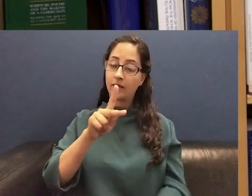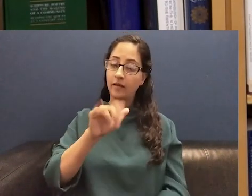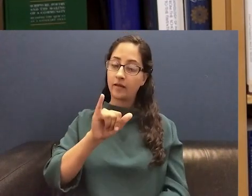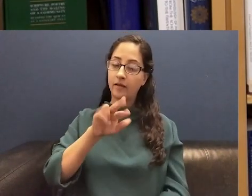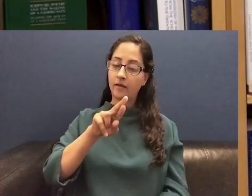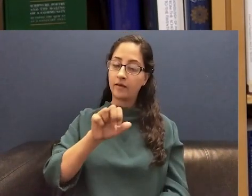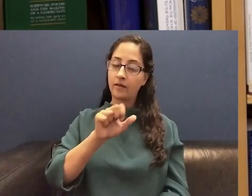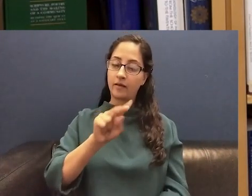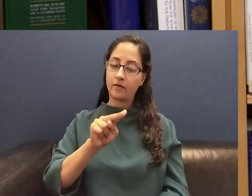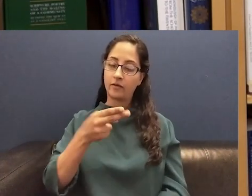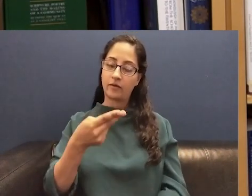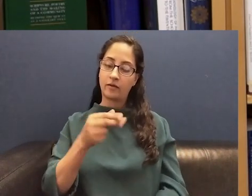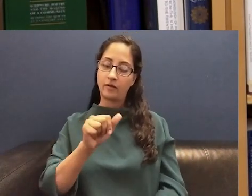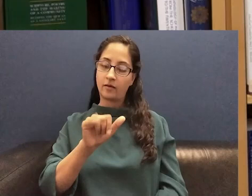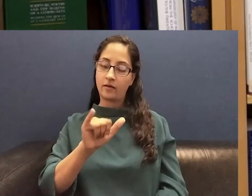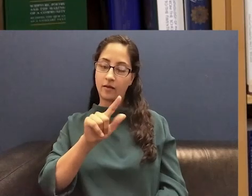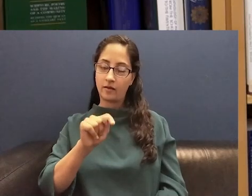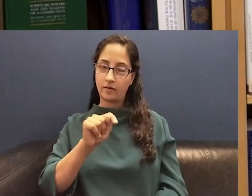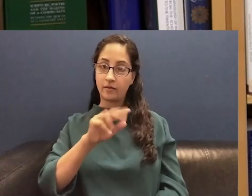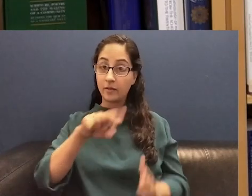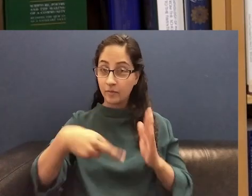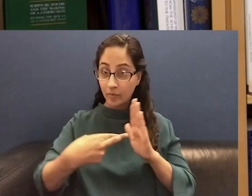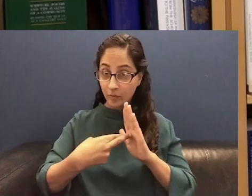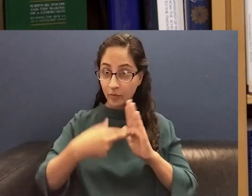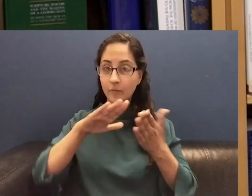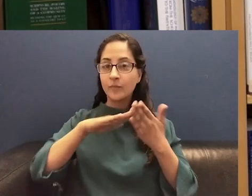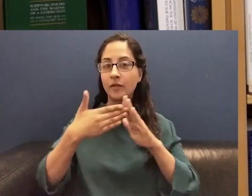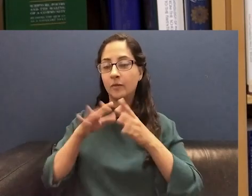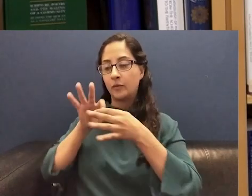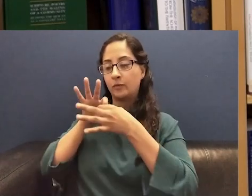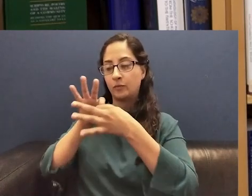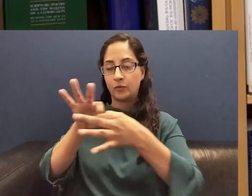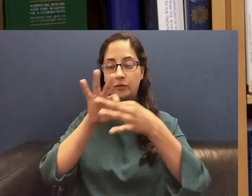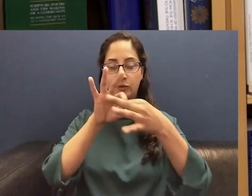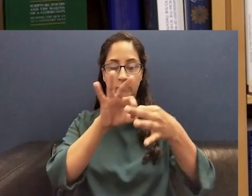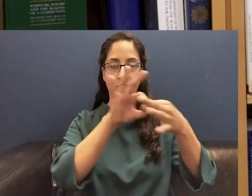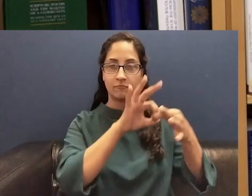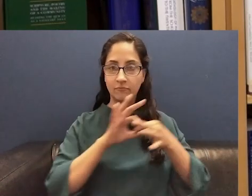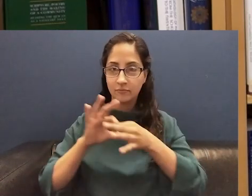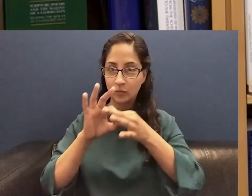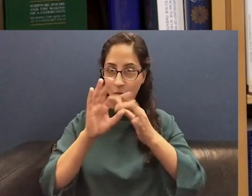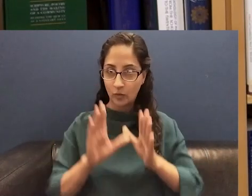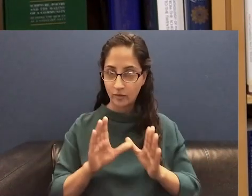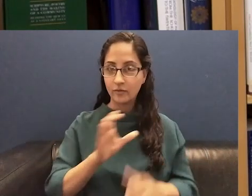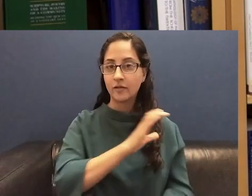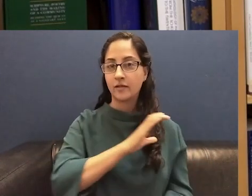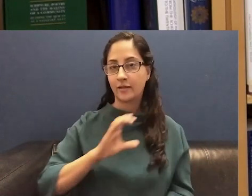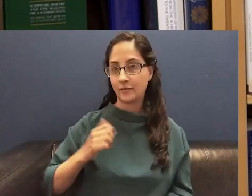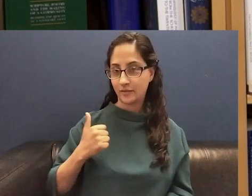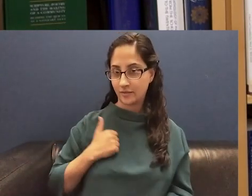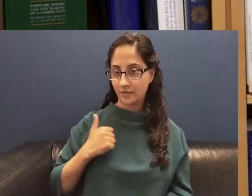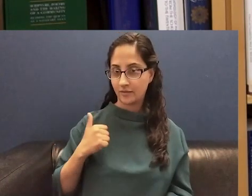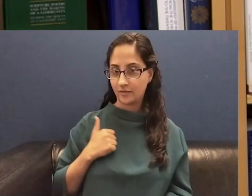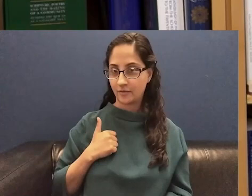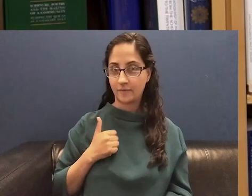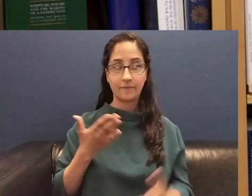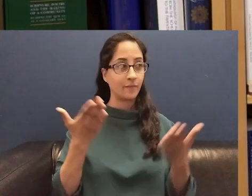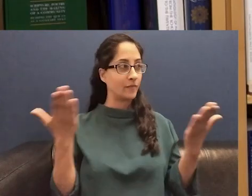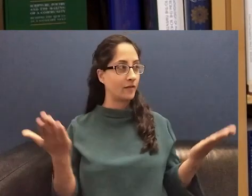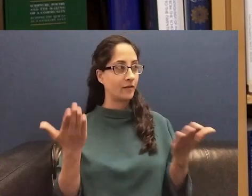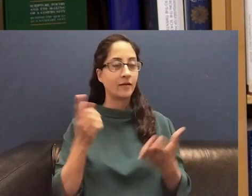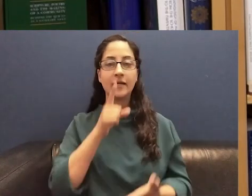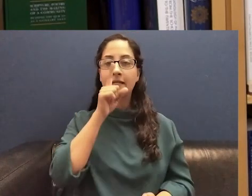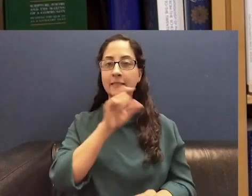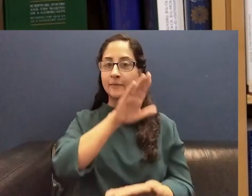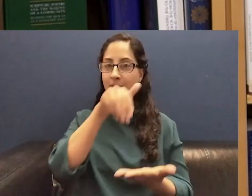in Toronto. Tonight we are privileged to have two very special guests. Dr. Najmuddin Najm